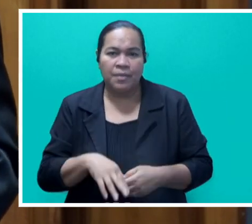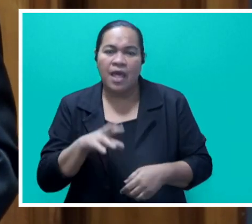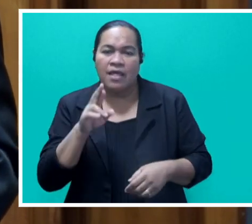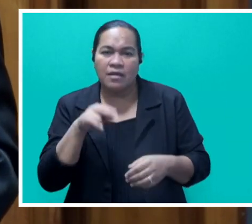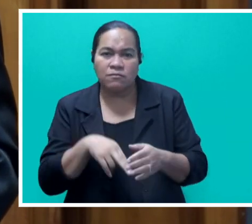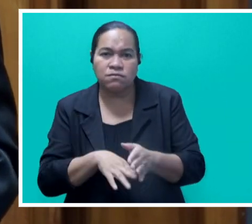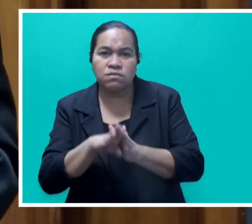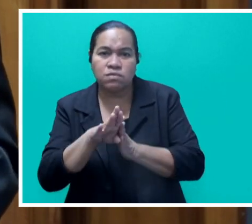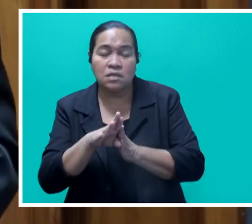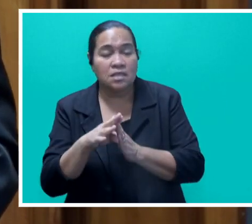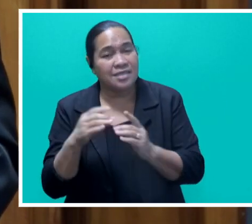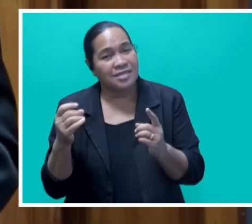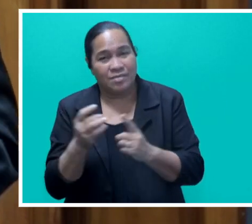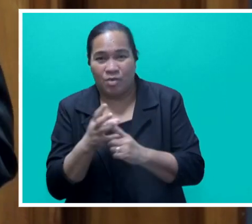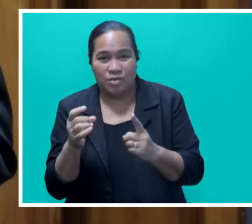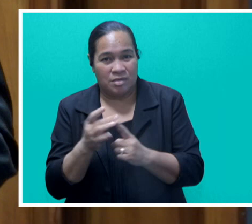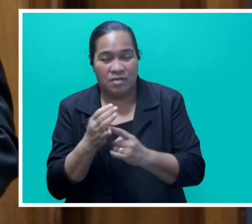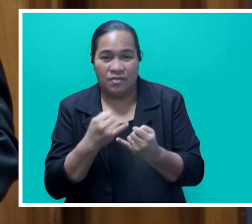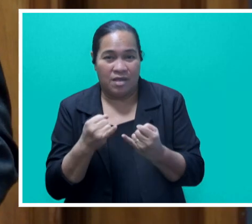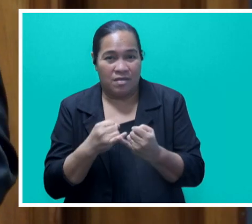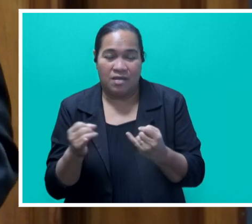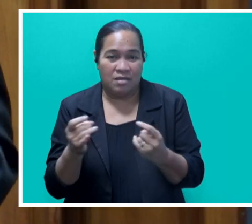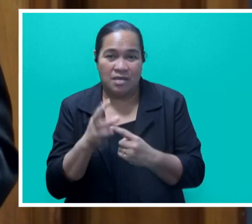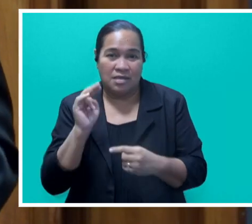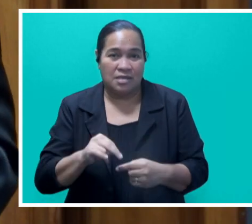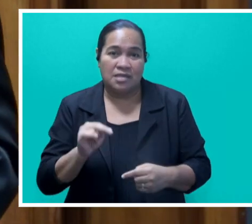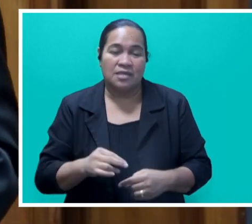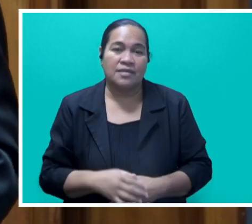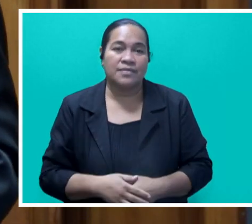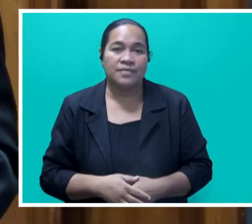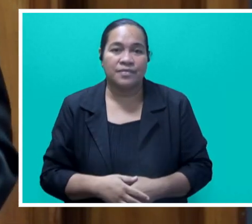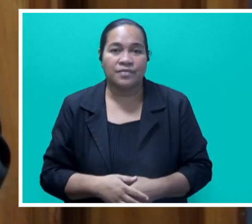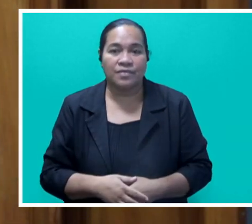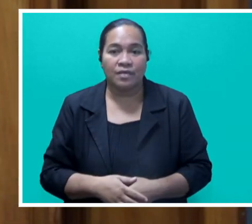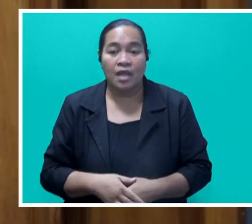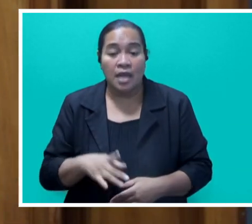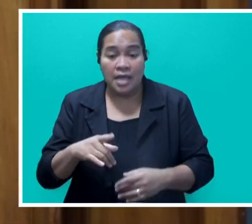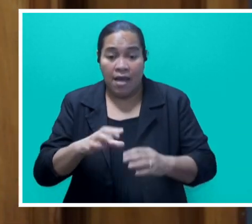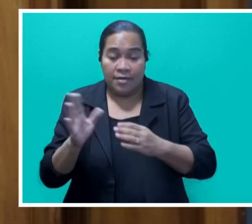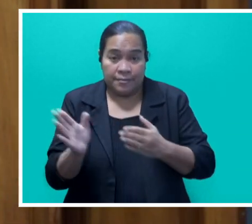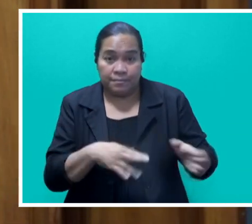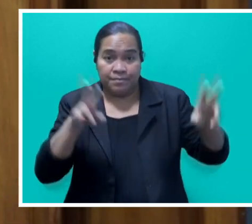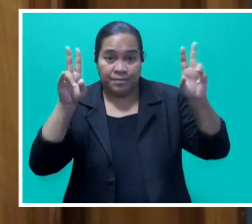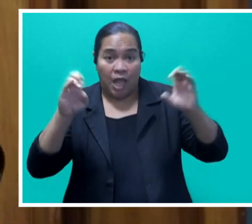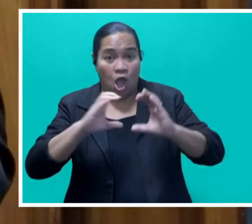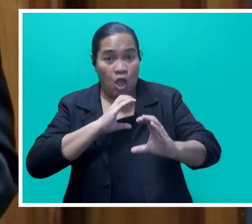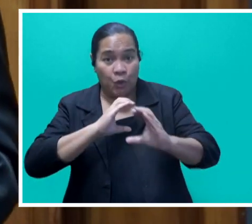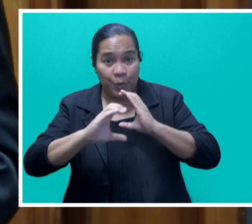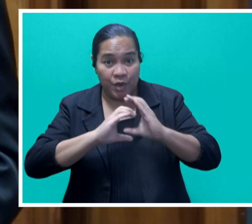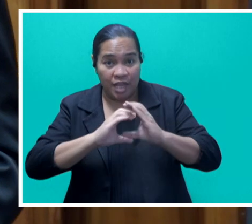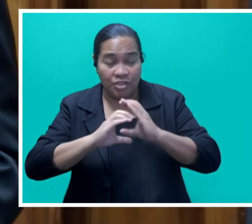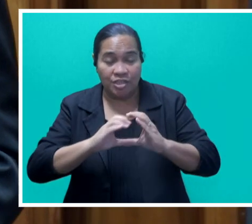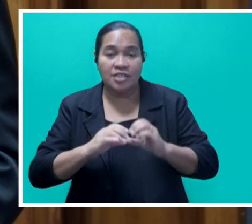Digitalization is critical and important, Mr. Speaker, sir. Mr. Speaker, sir, in communications, we have